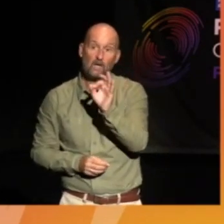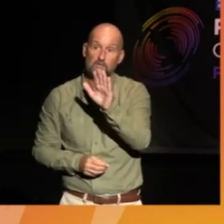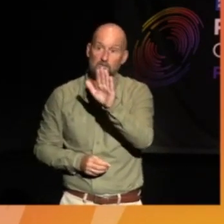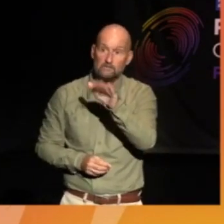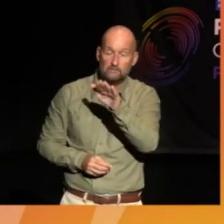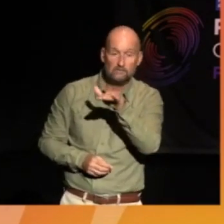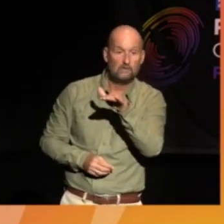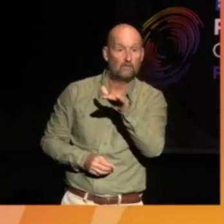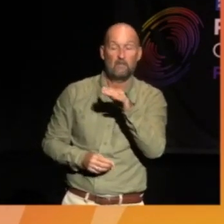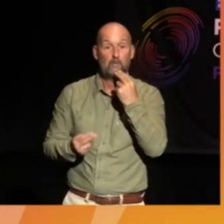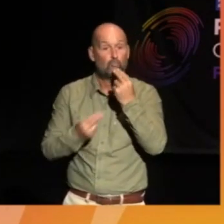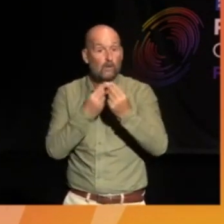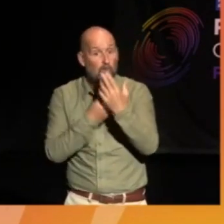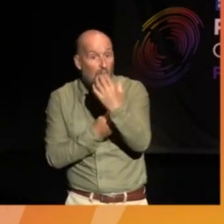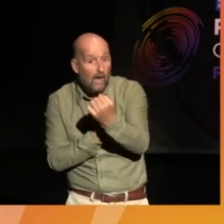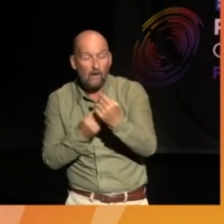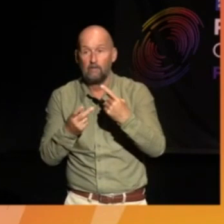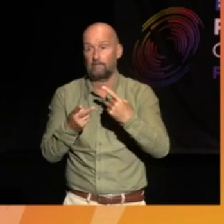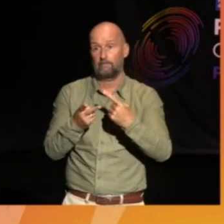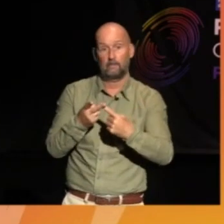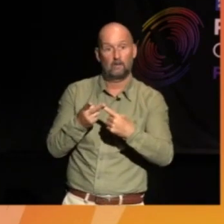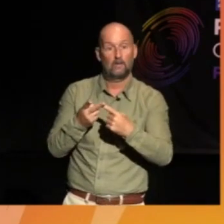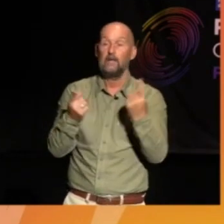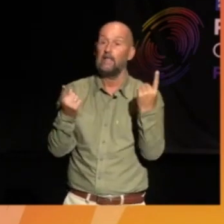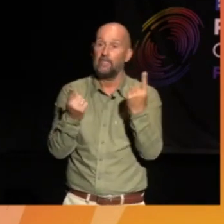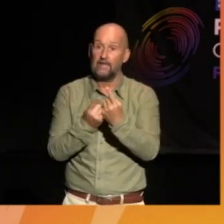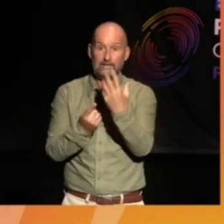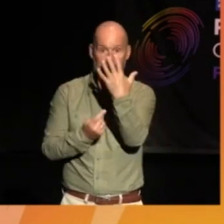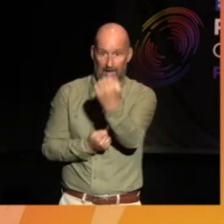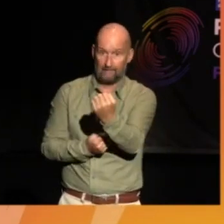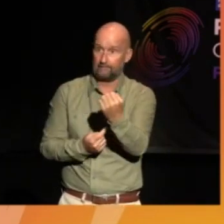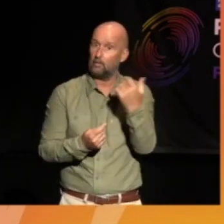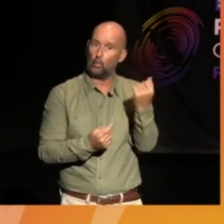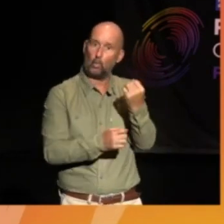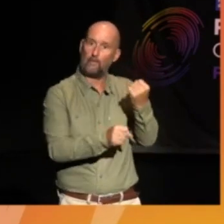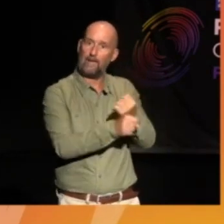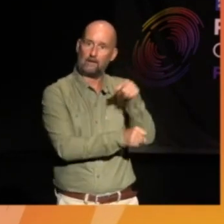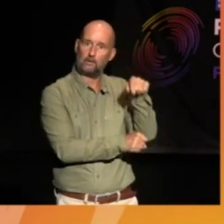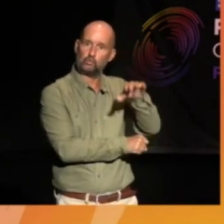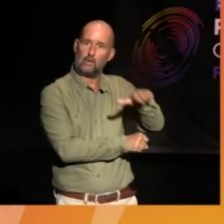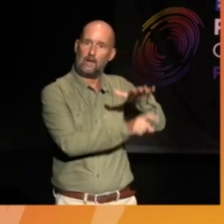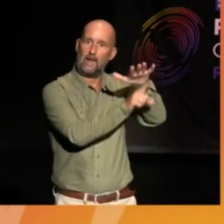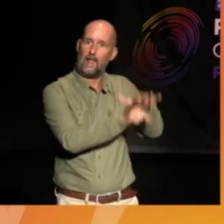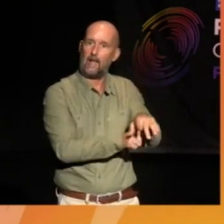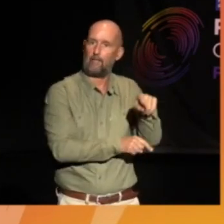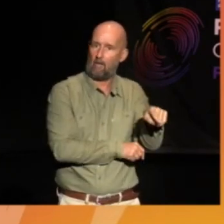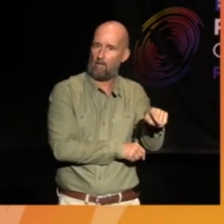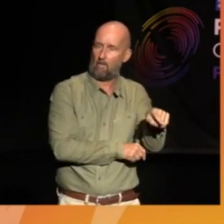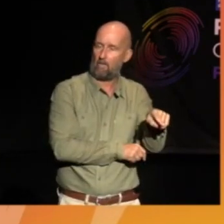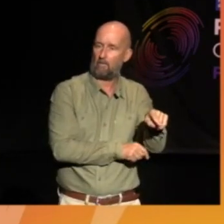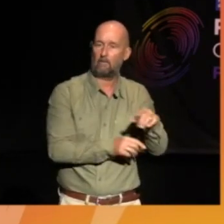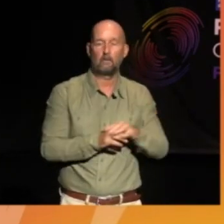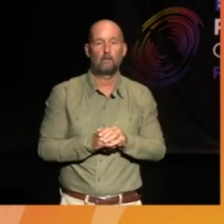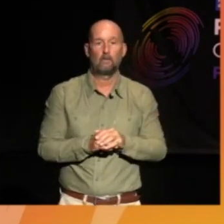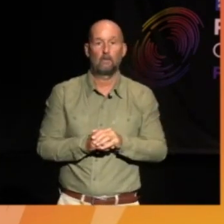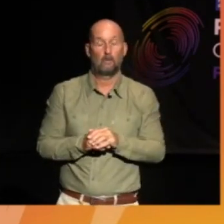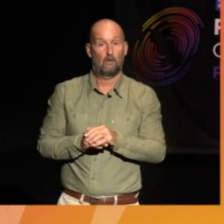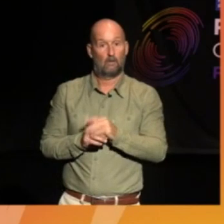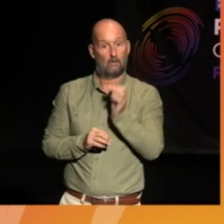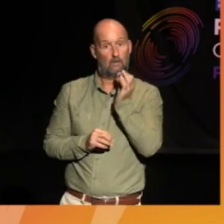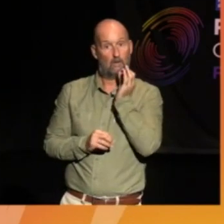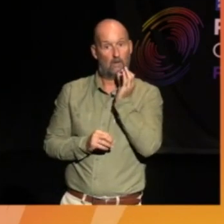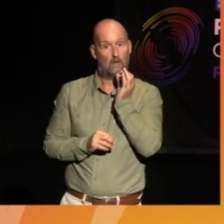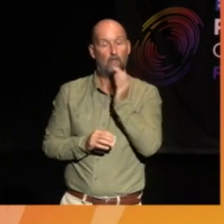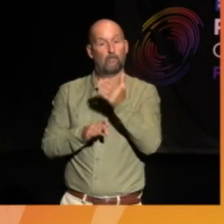restaurant owner, whether your things are made by child laborers. So as a conscious consumer, if this question is asked